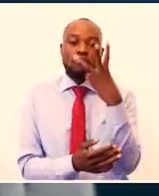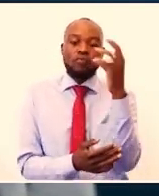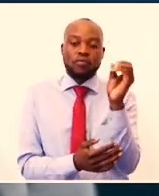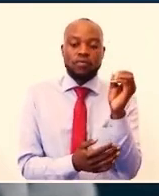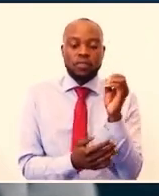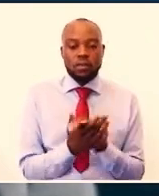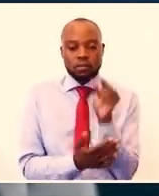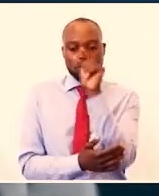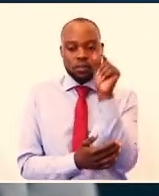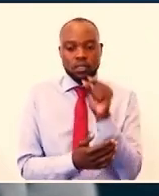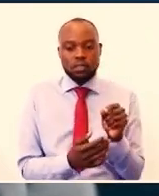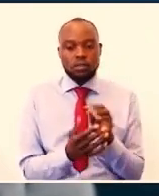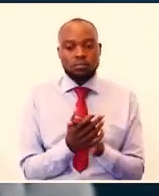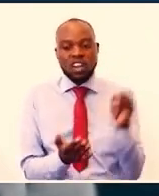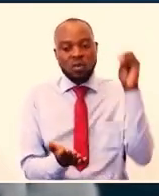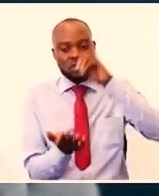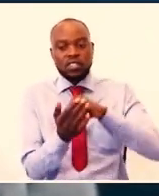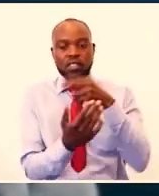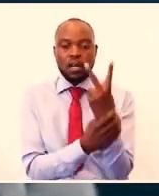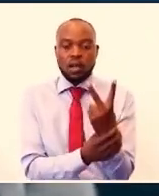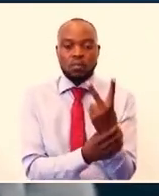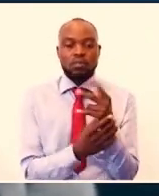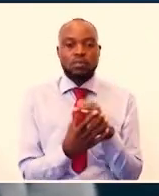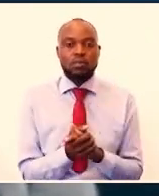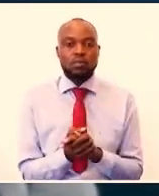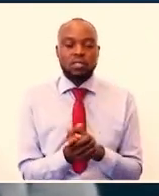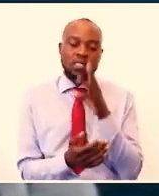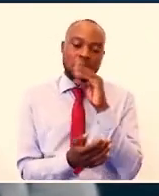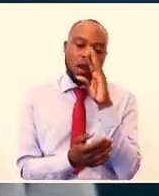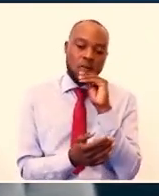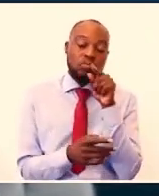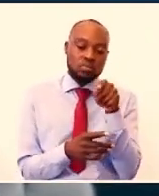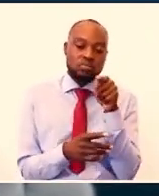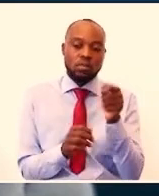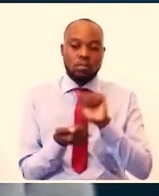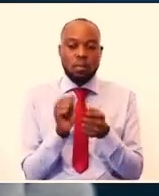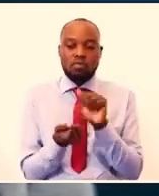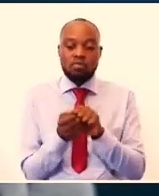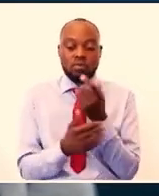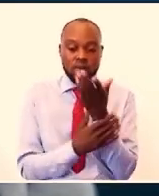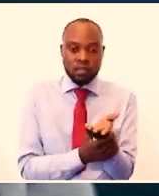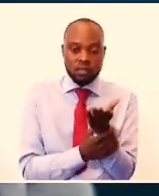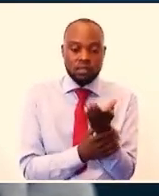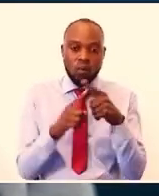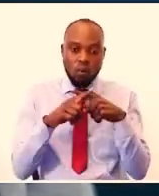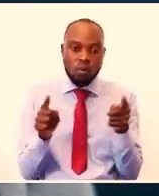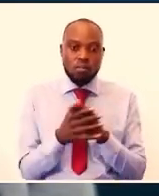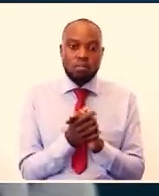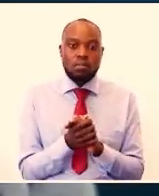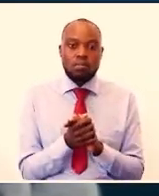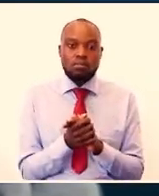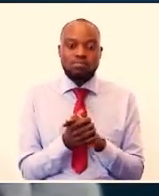GDP. We've talked extensively about the impact of external debt, but the